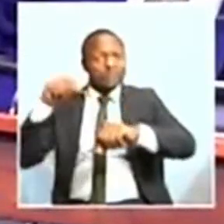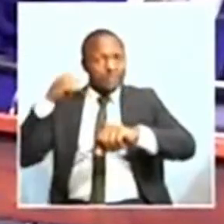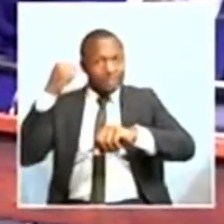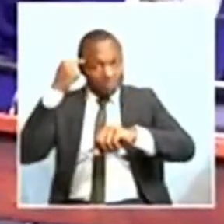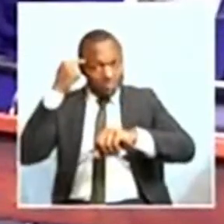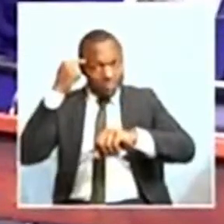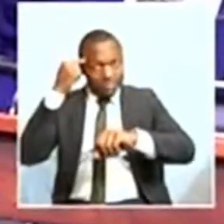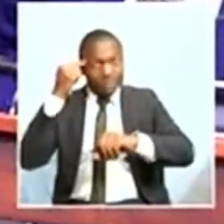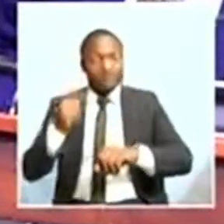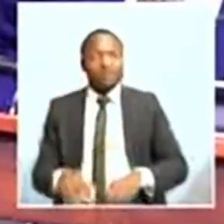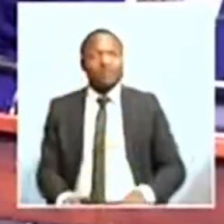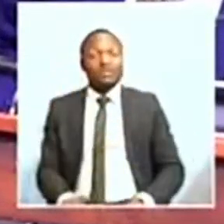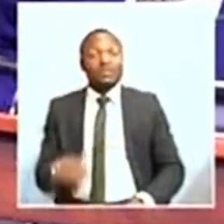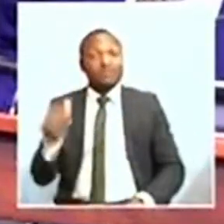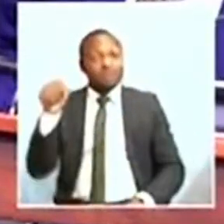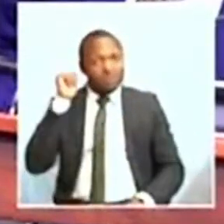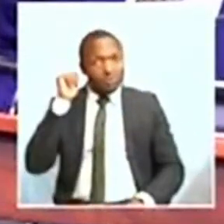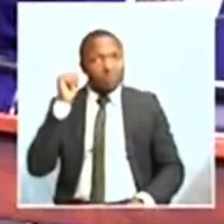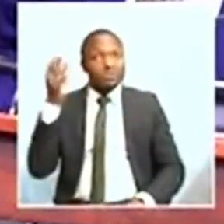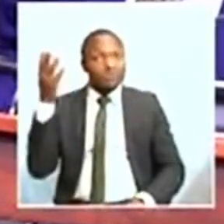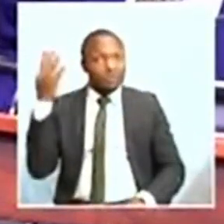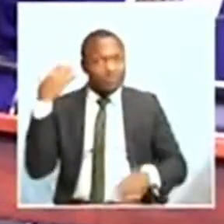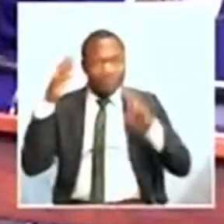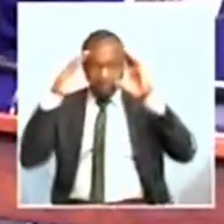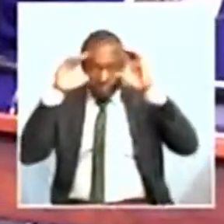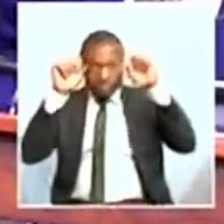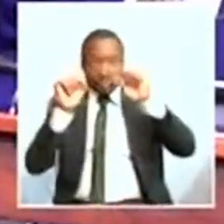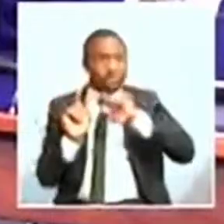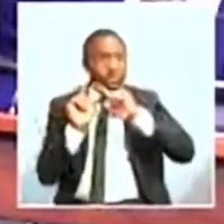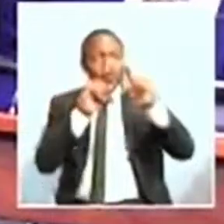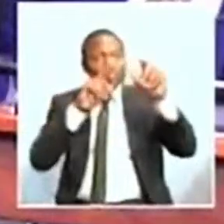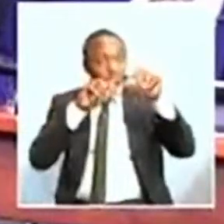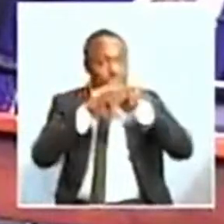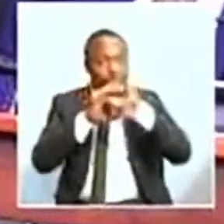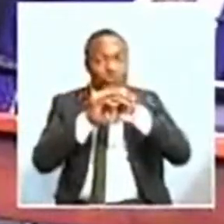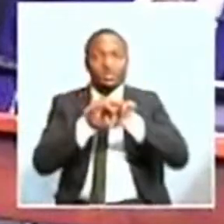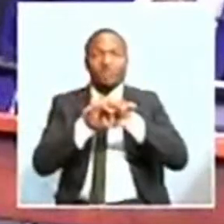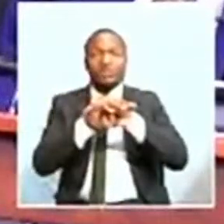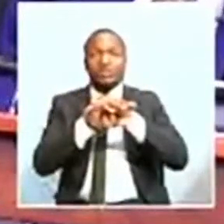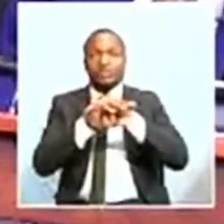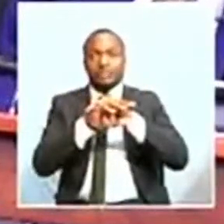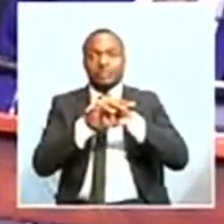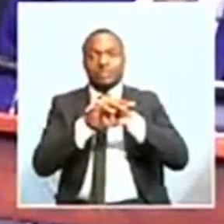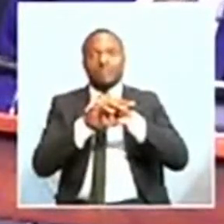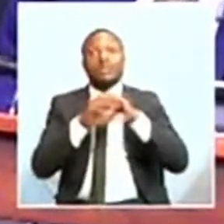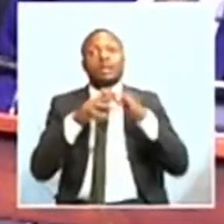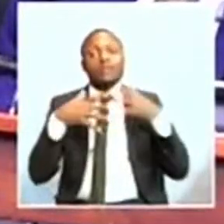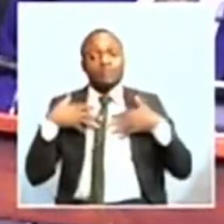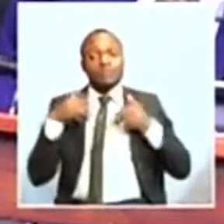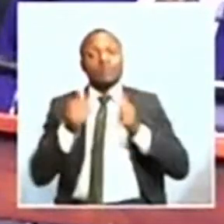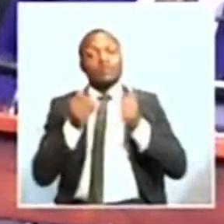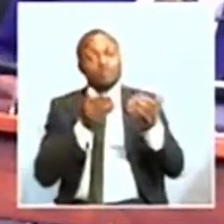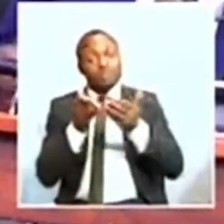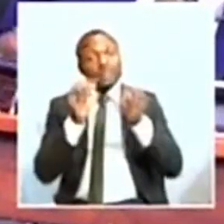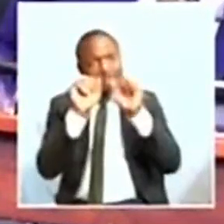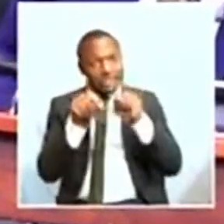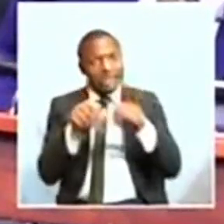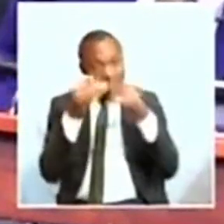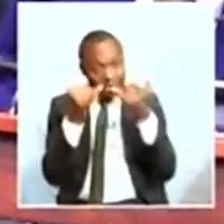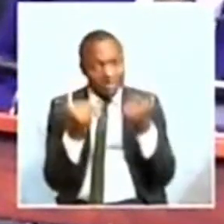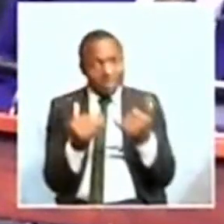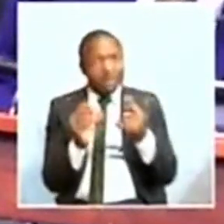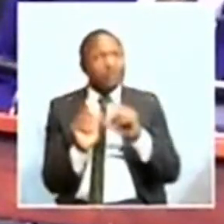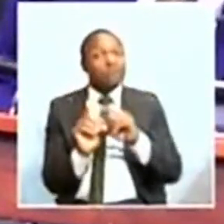actually denied the former state from going to access medical services. Can we now go